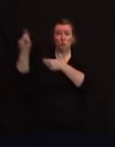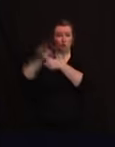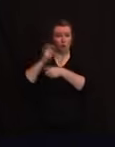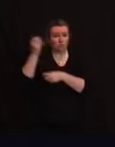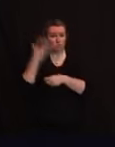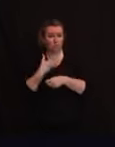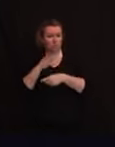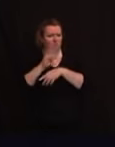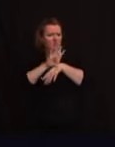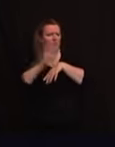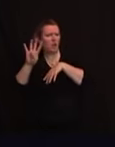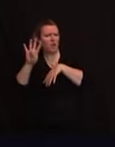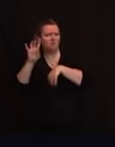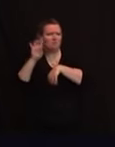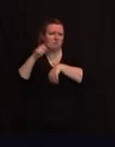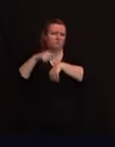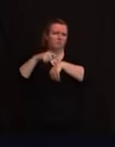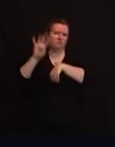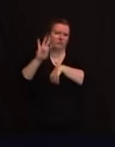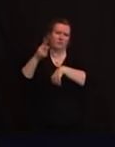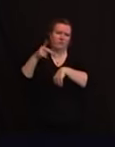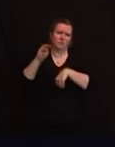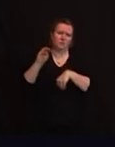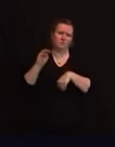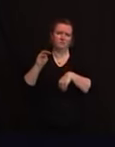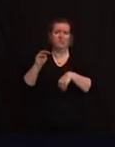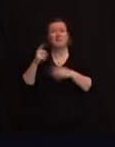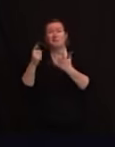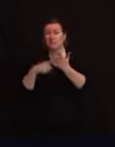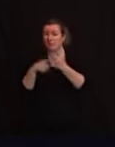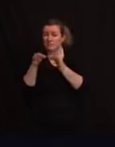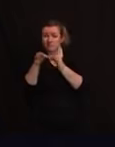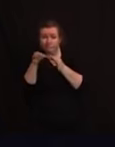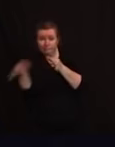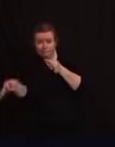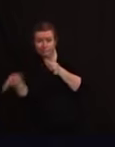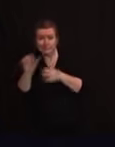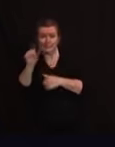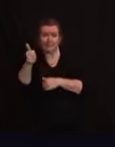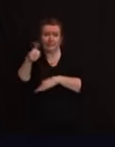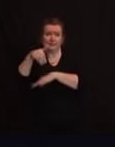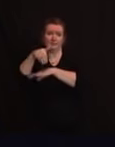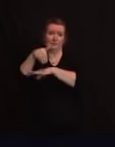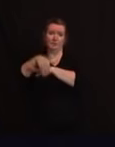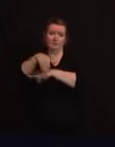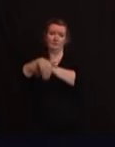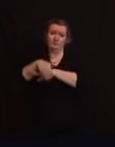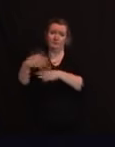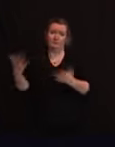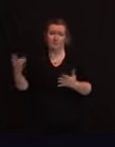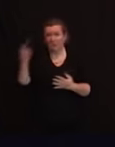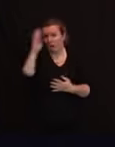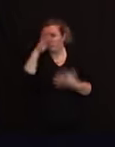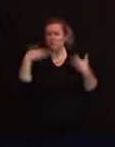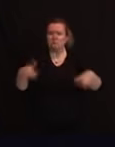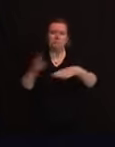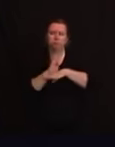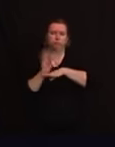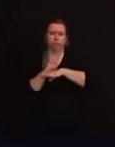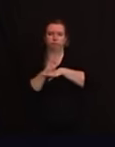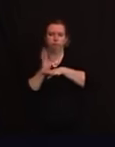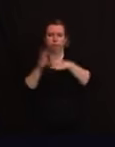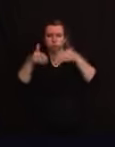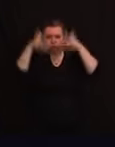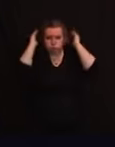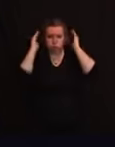of the reports are around 10 p.m. But the level of activity in a hospital, particularly at a time like this,